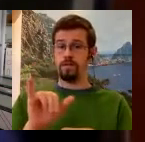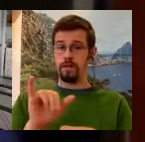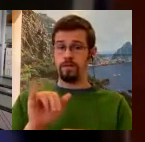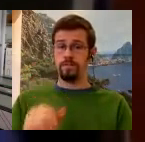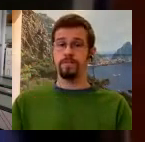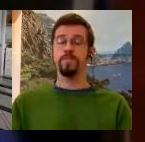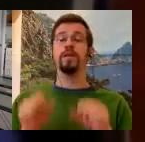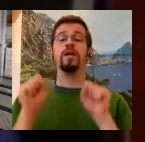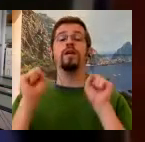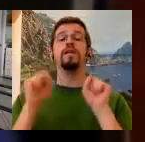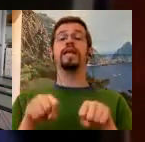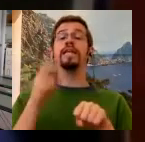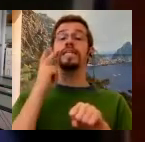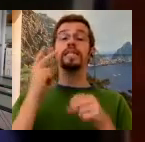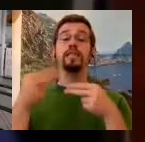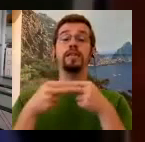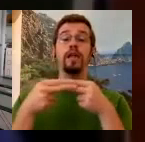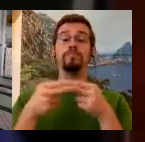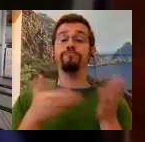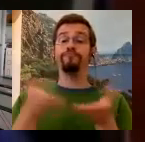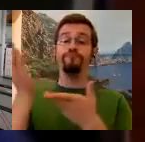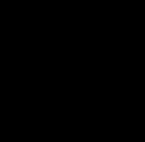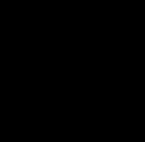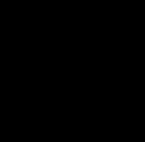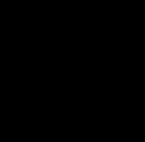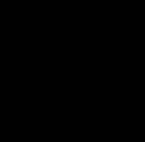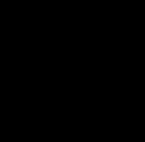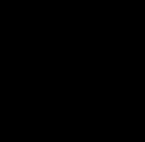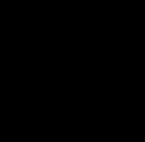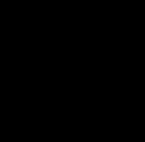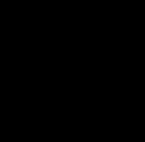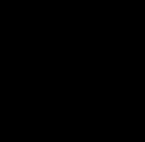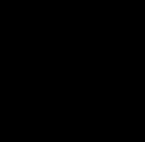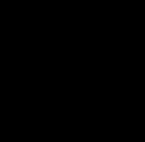ahead and go to the slide. Sure.